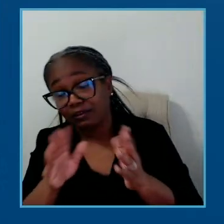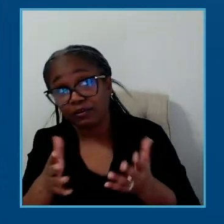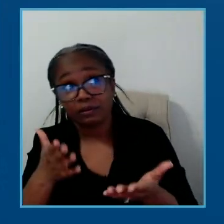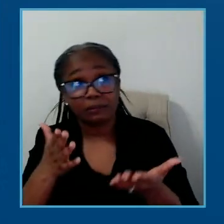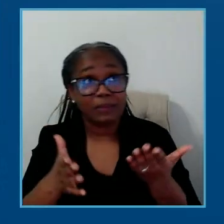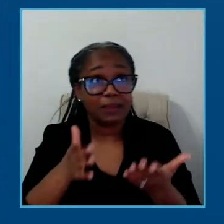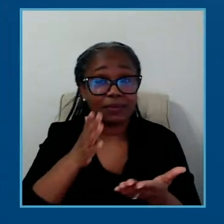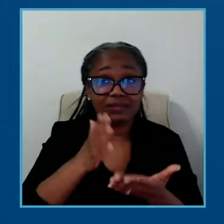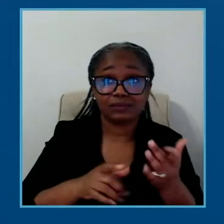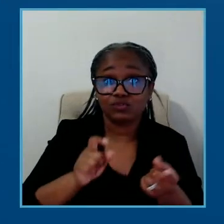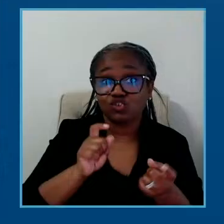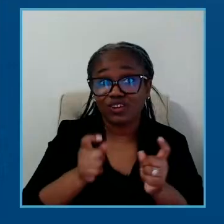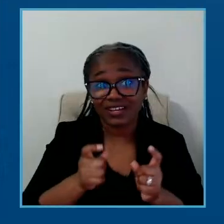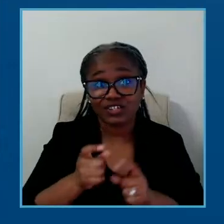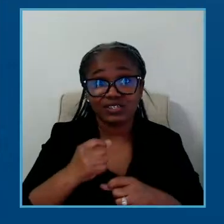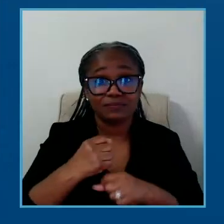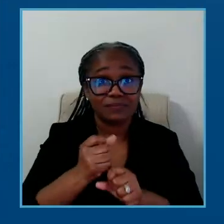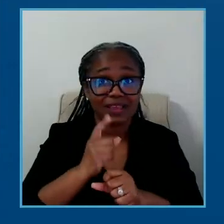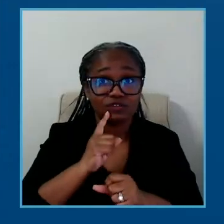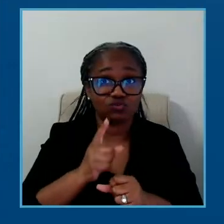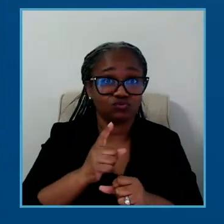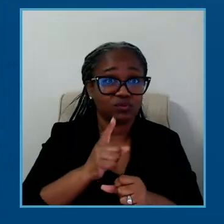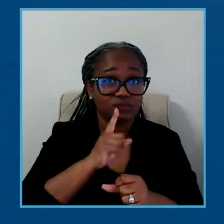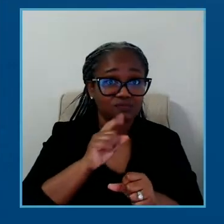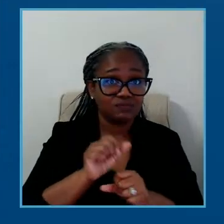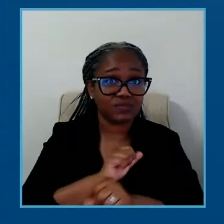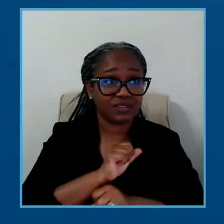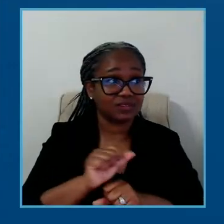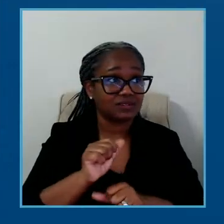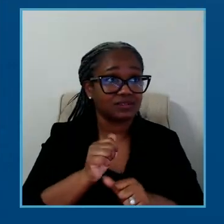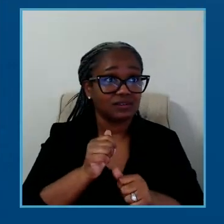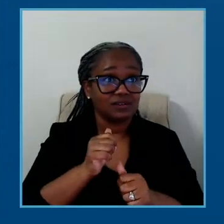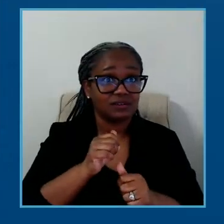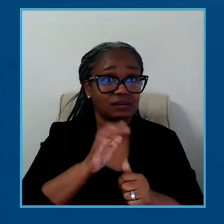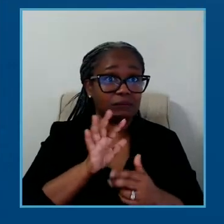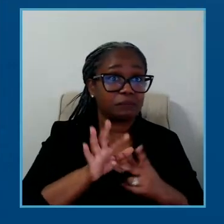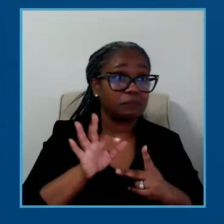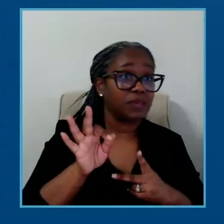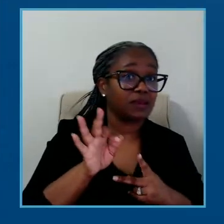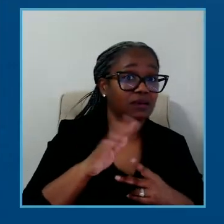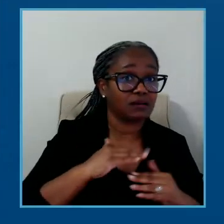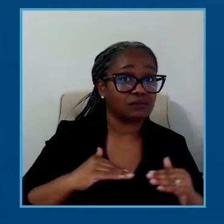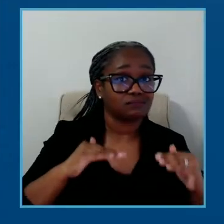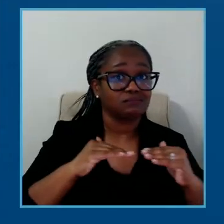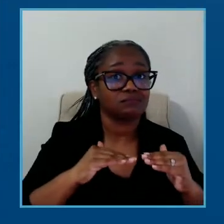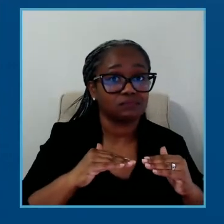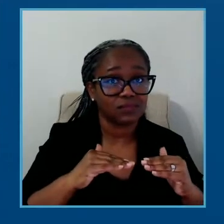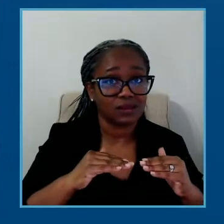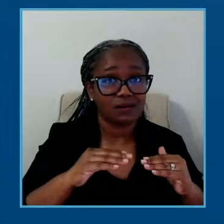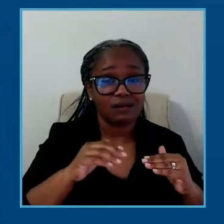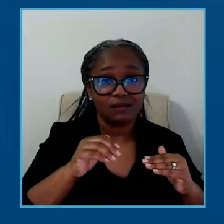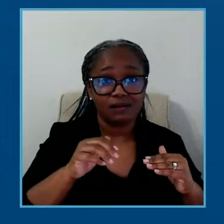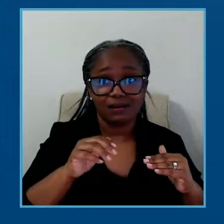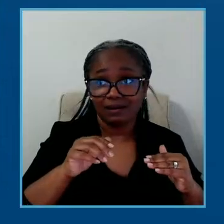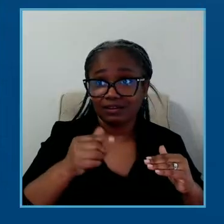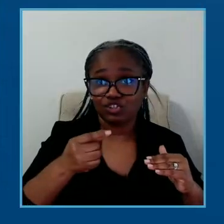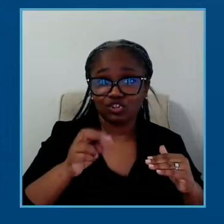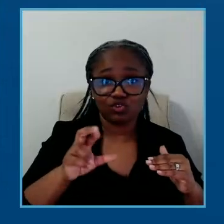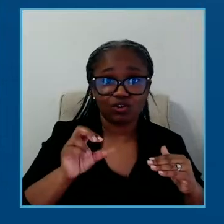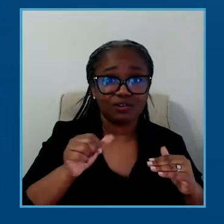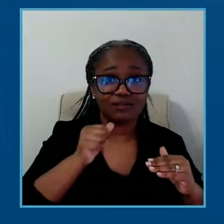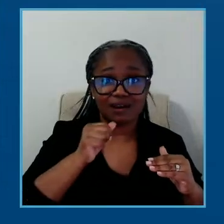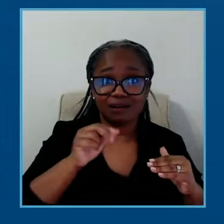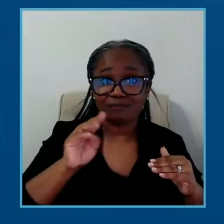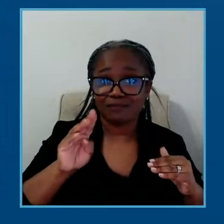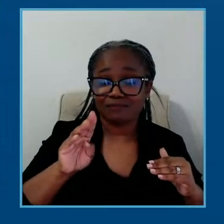to accommodate a non-binary candidate. These procedures clearly complied with the DNC charter, the bylaws,